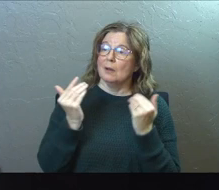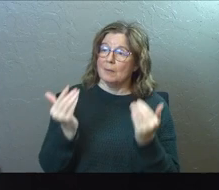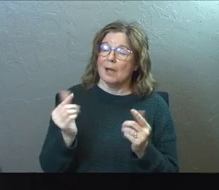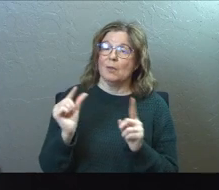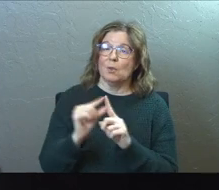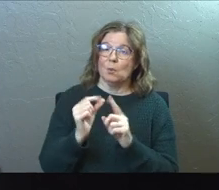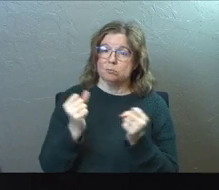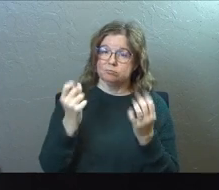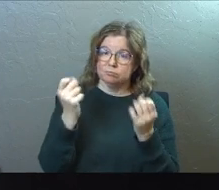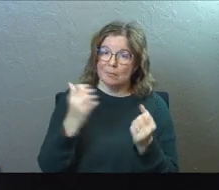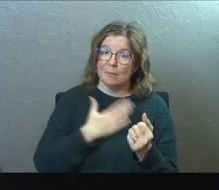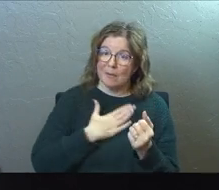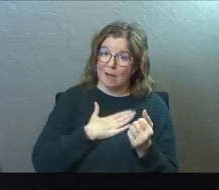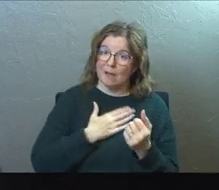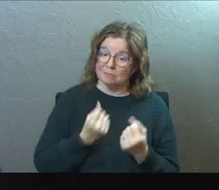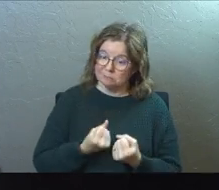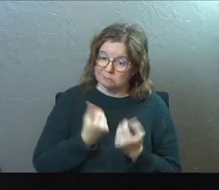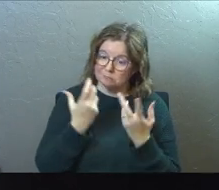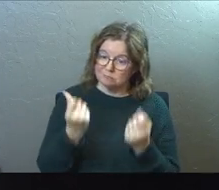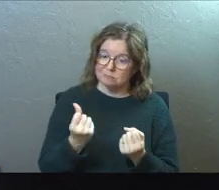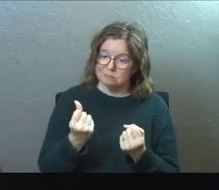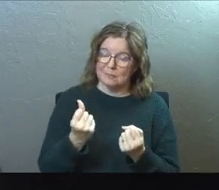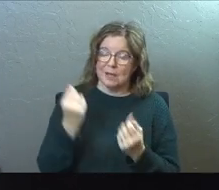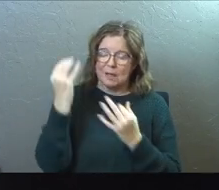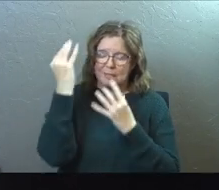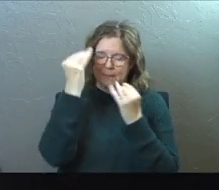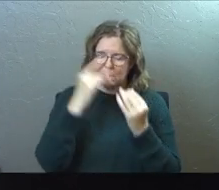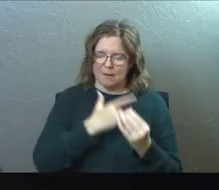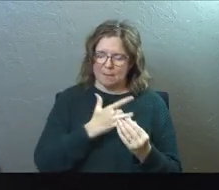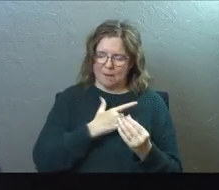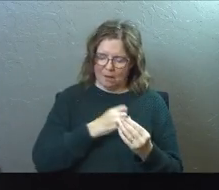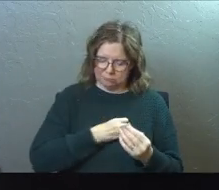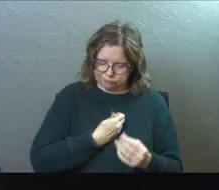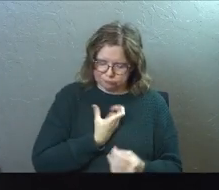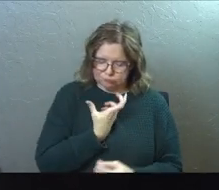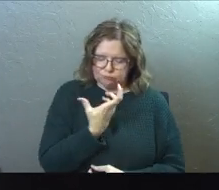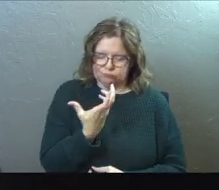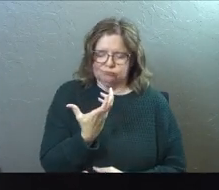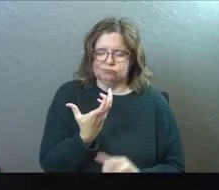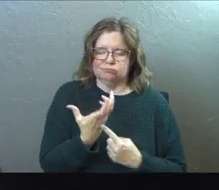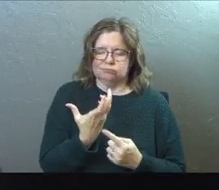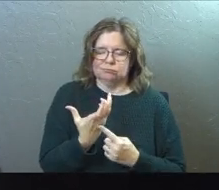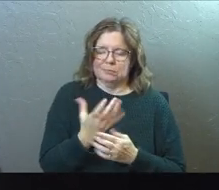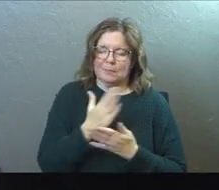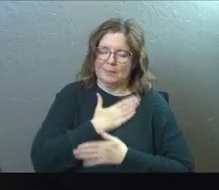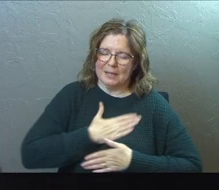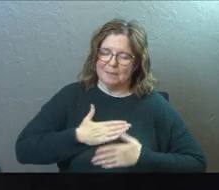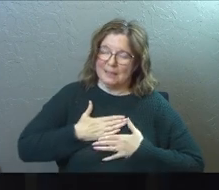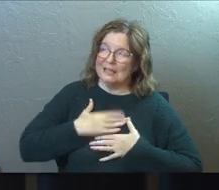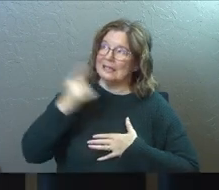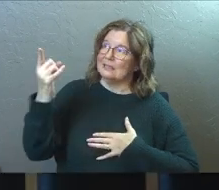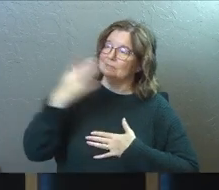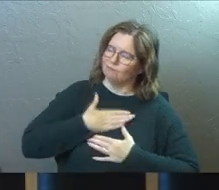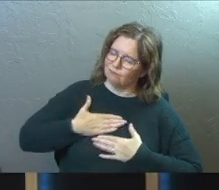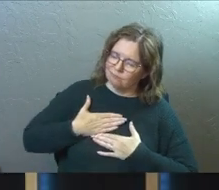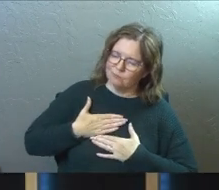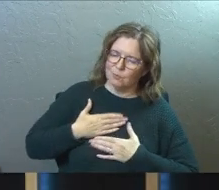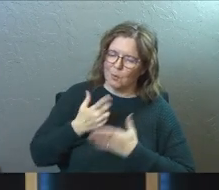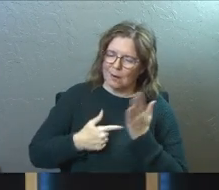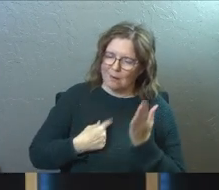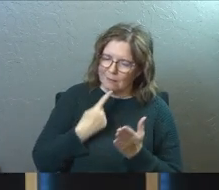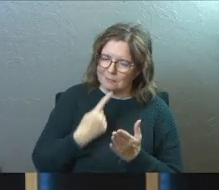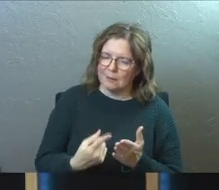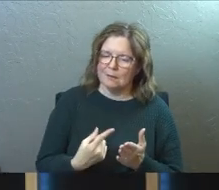words of my mouth and the meditation of my heart be pleasing to you, O